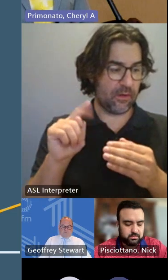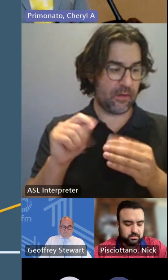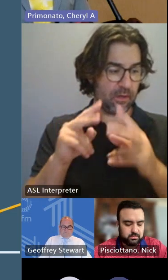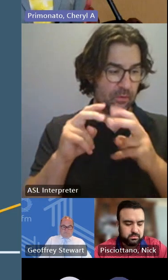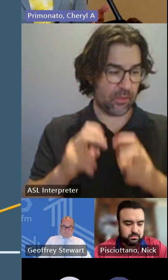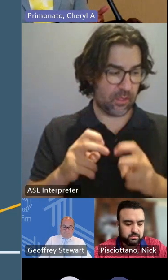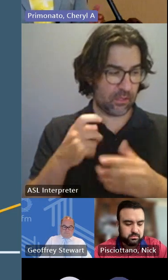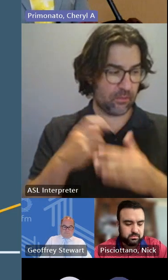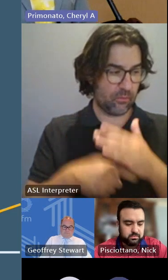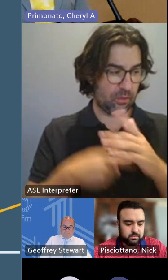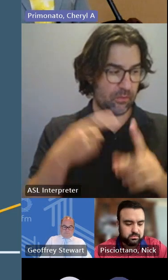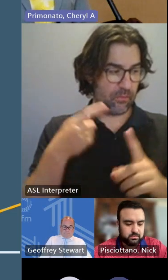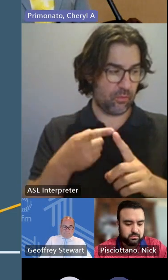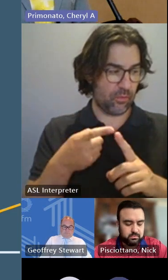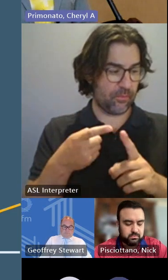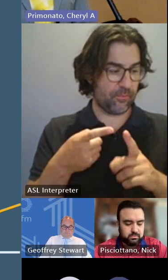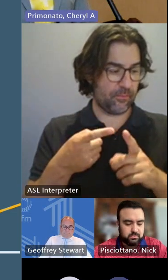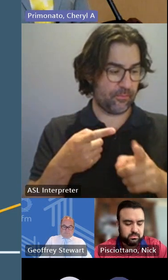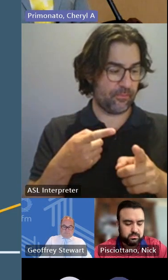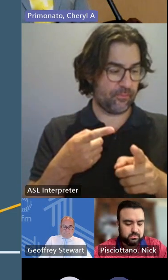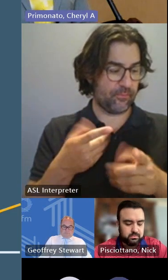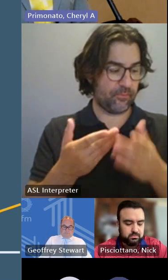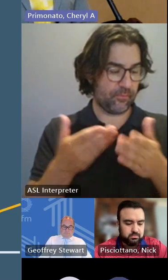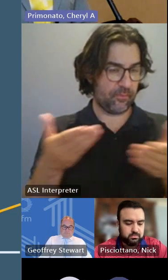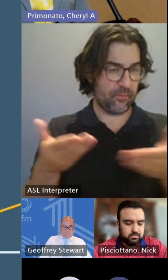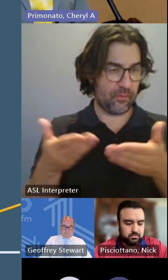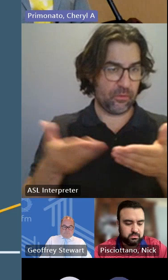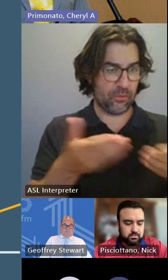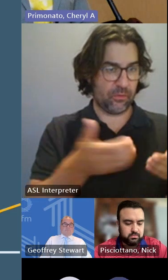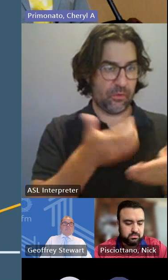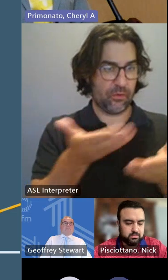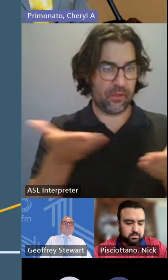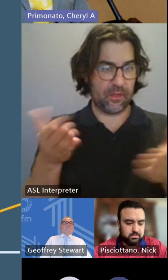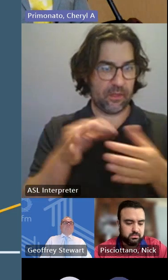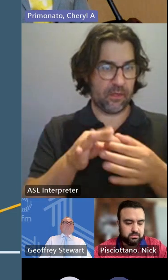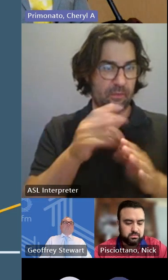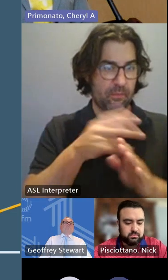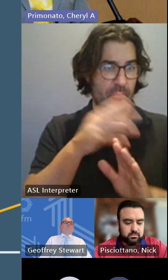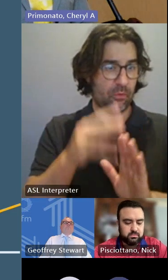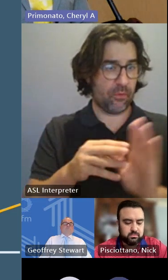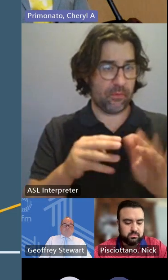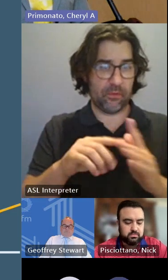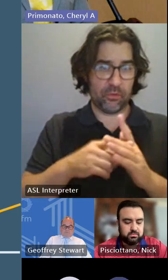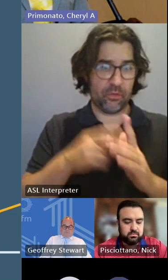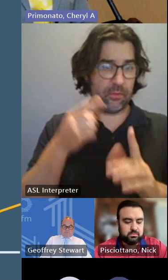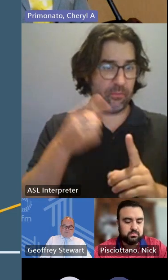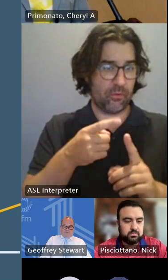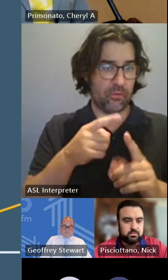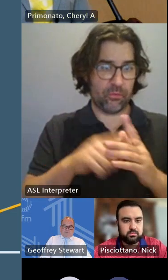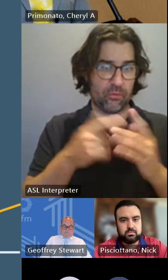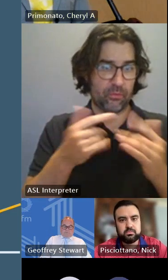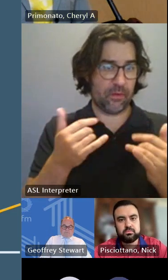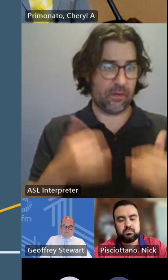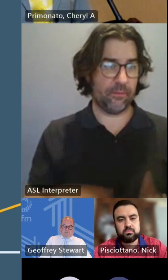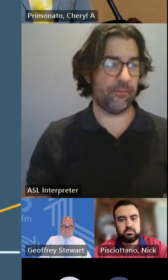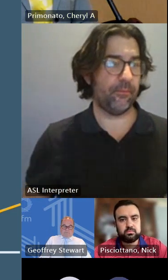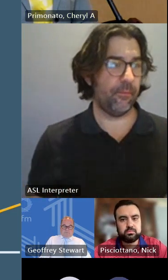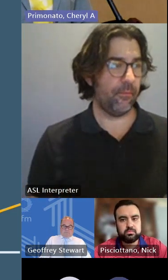point, maybe introduce other structures to the program, but that's just the starting point that we're going with for now.